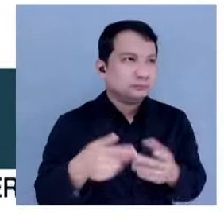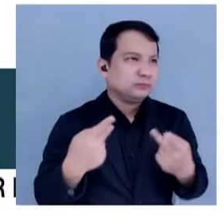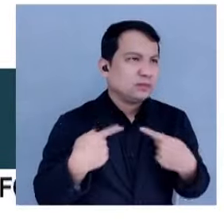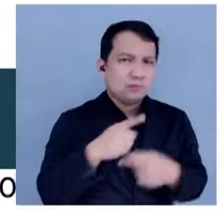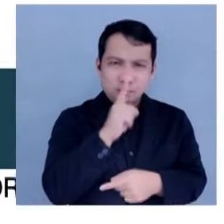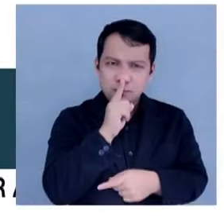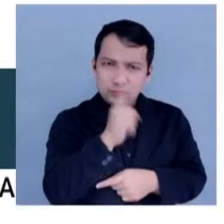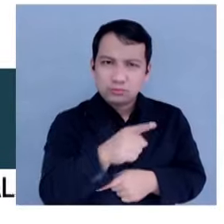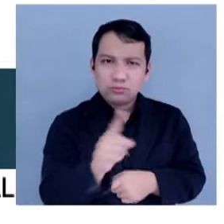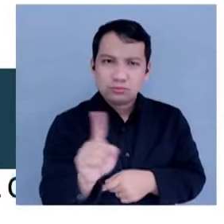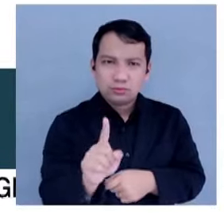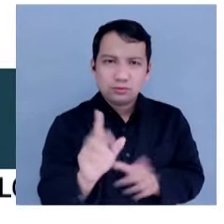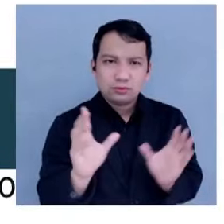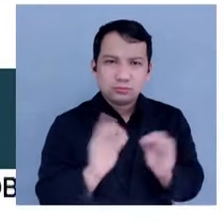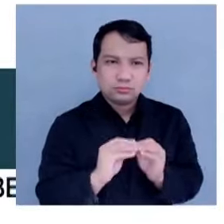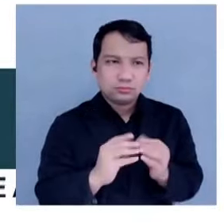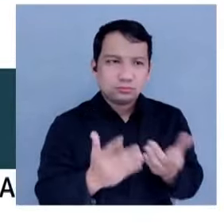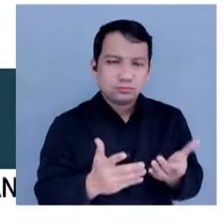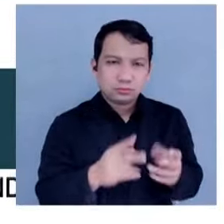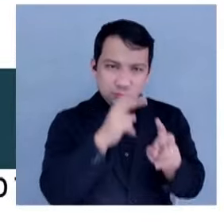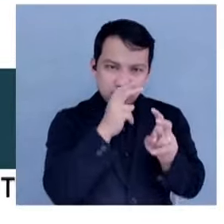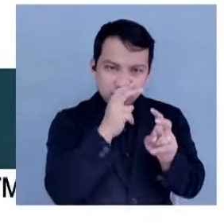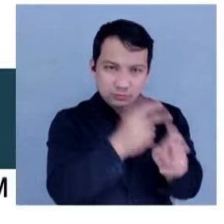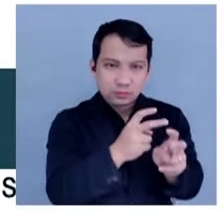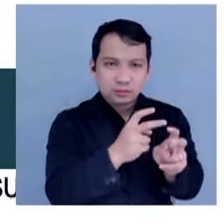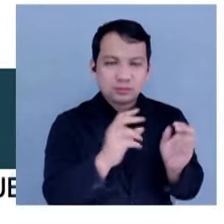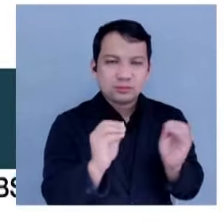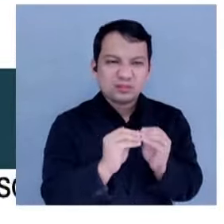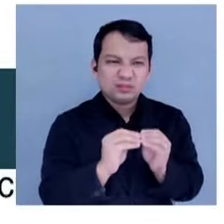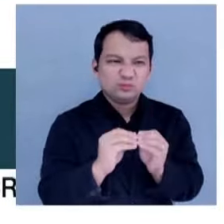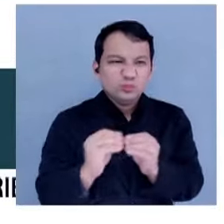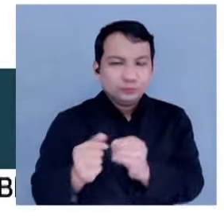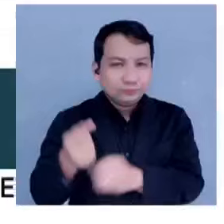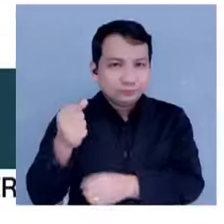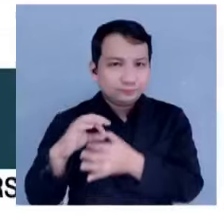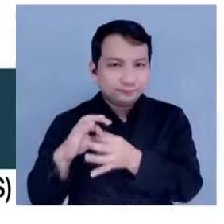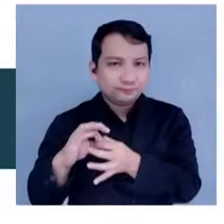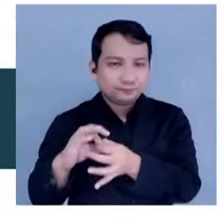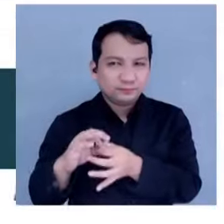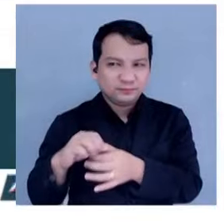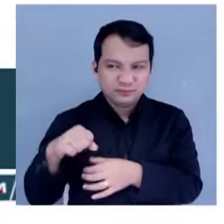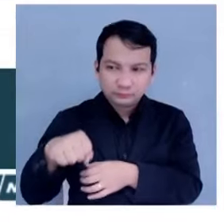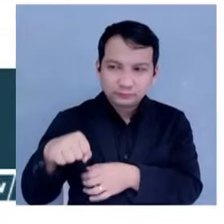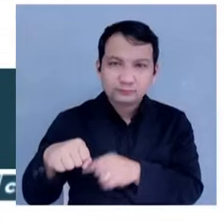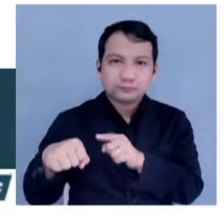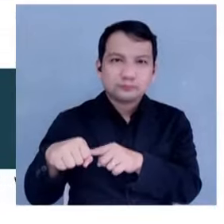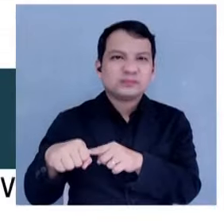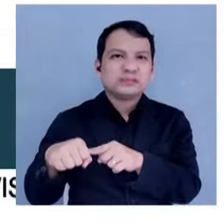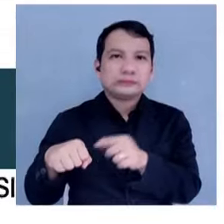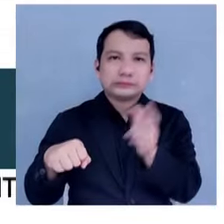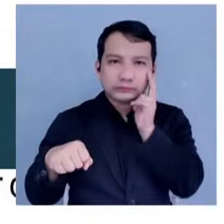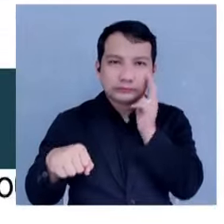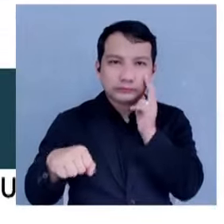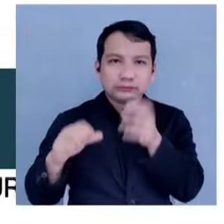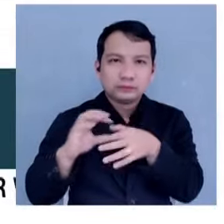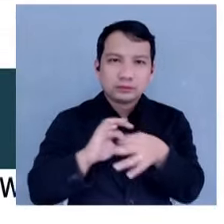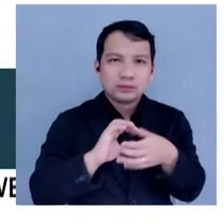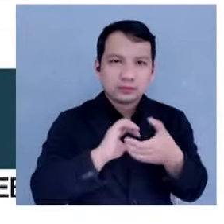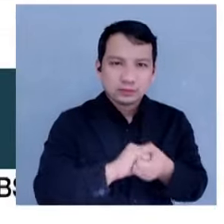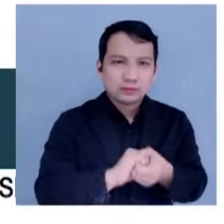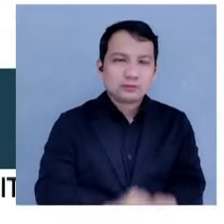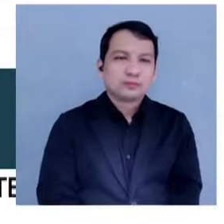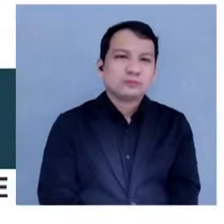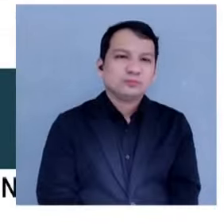para pahigpitin yung kapit ni Duterte at ng mga kasosyo niya sa negosyo at